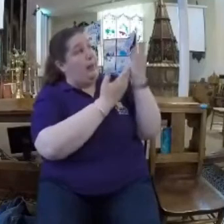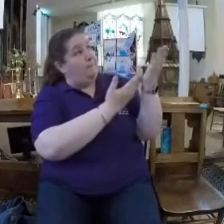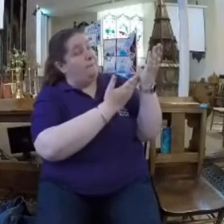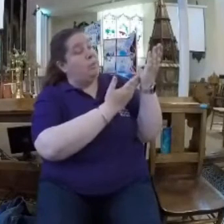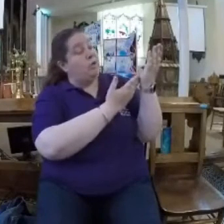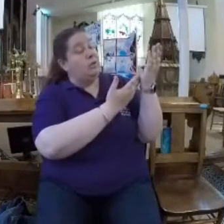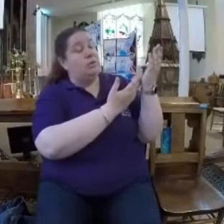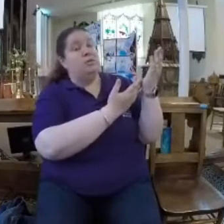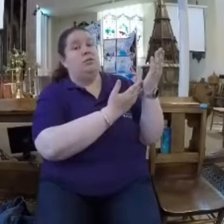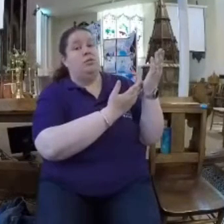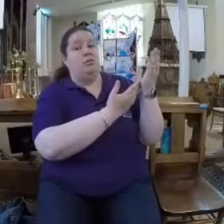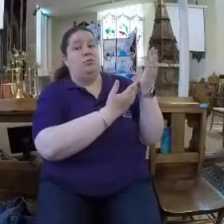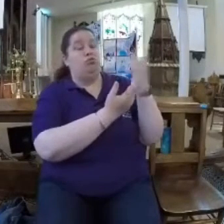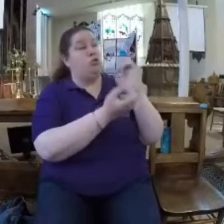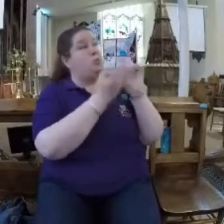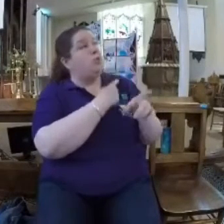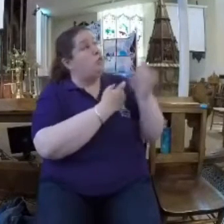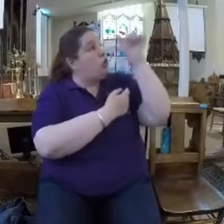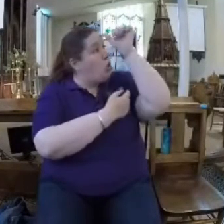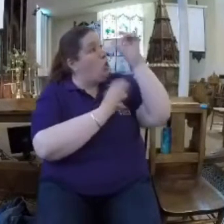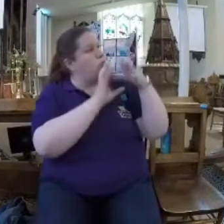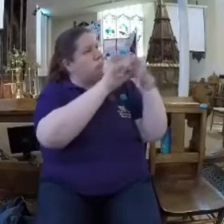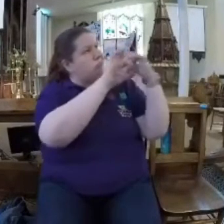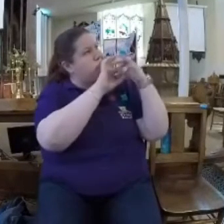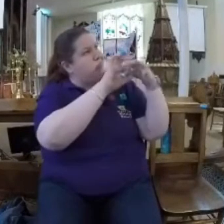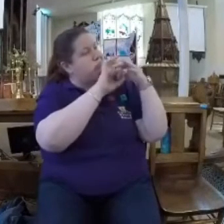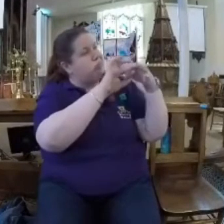is to know that you are at one with your Creator.